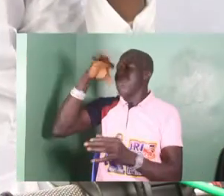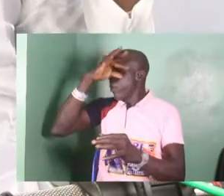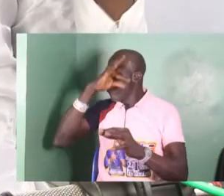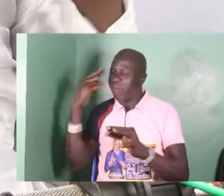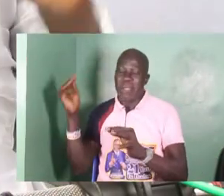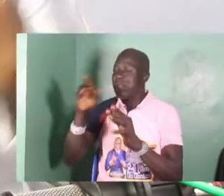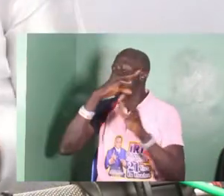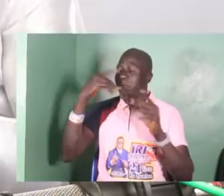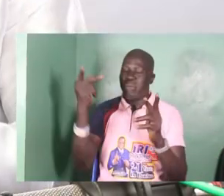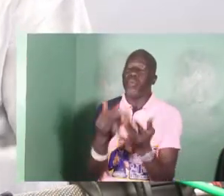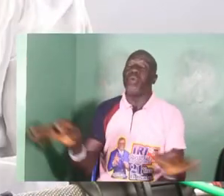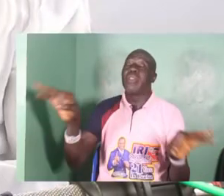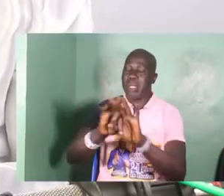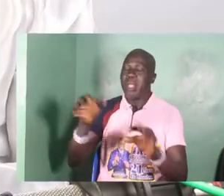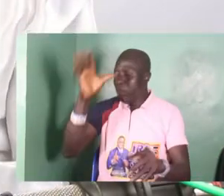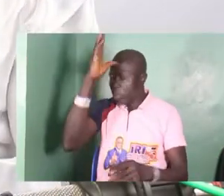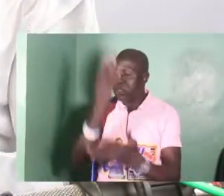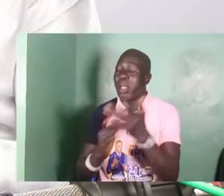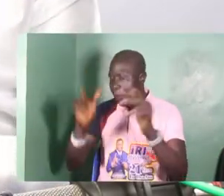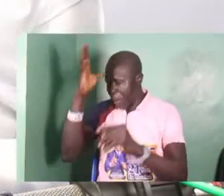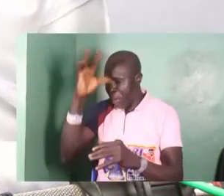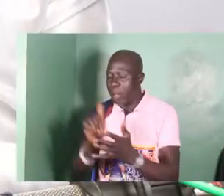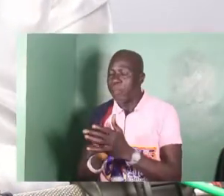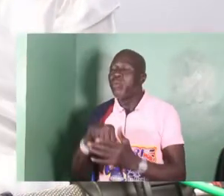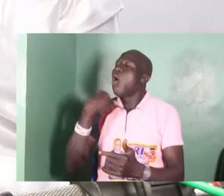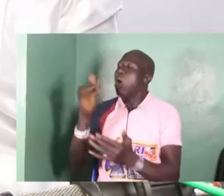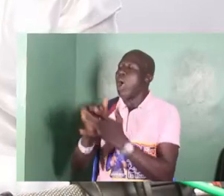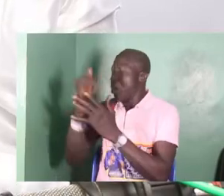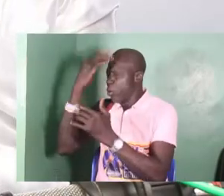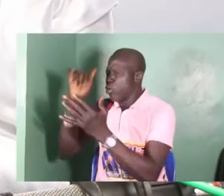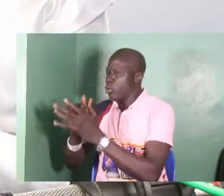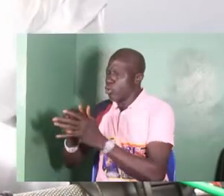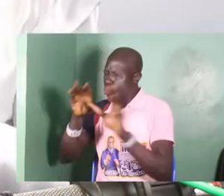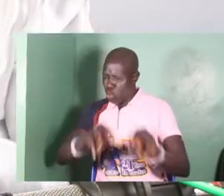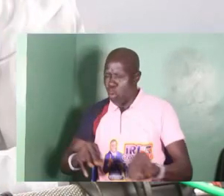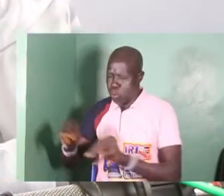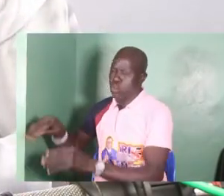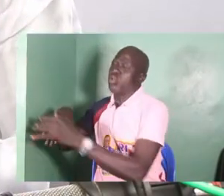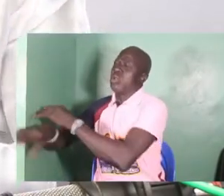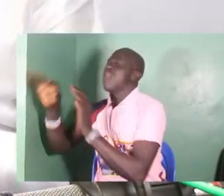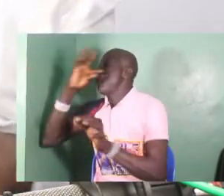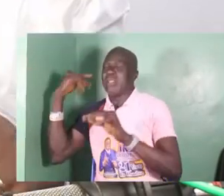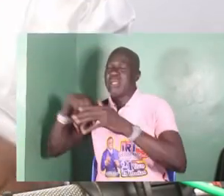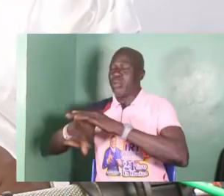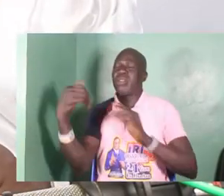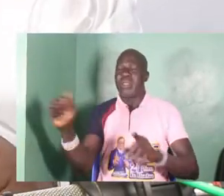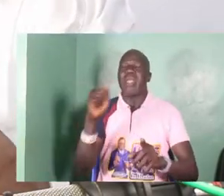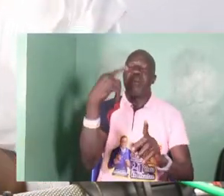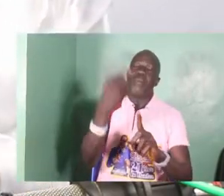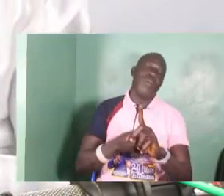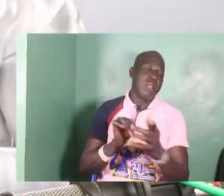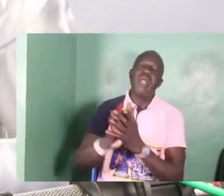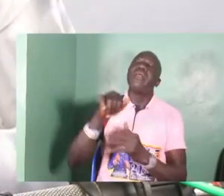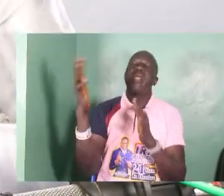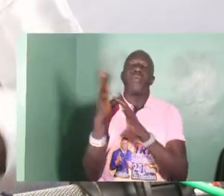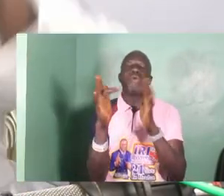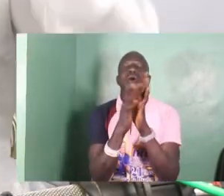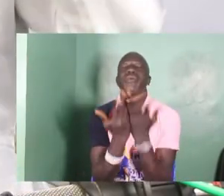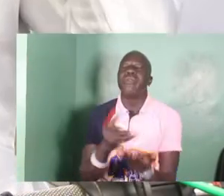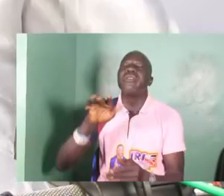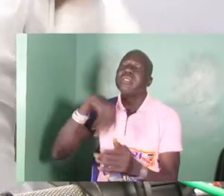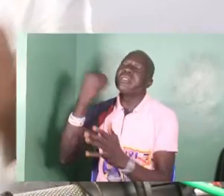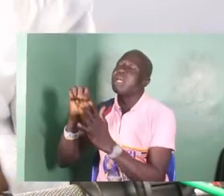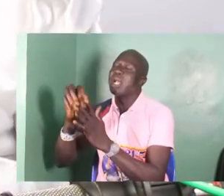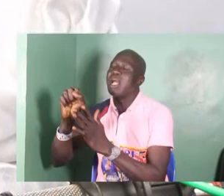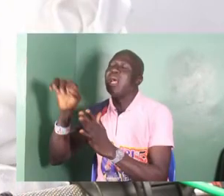why the fasting and is the calendar. Somebody said that. Why do you say we should fast in the 10th month? The book of Zechariah